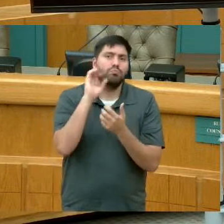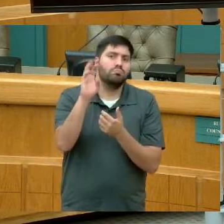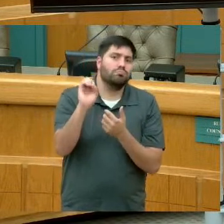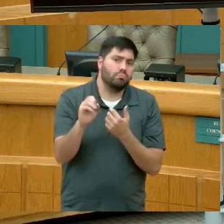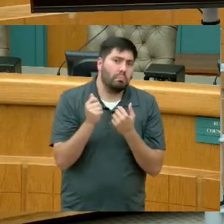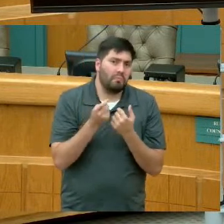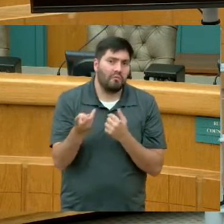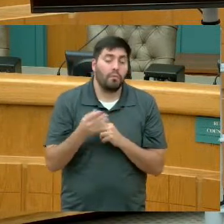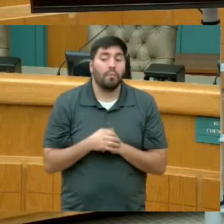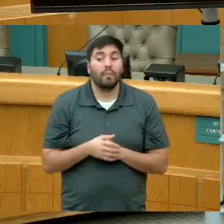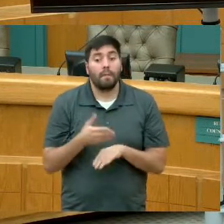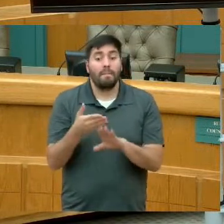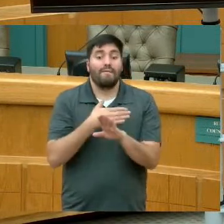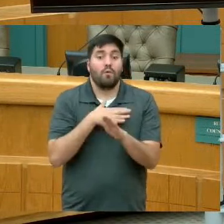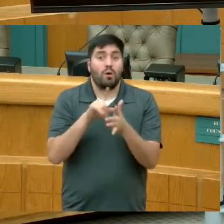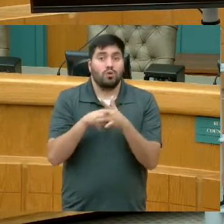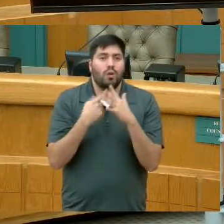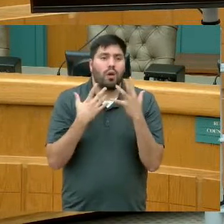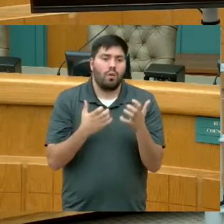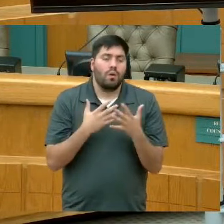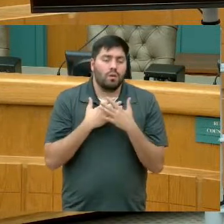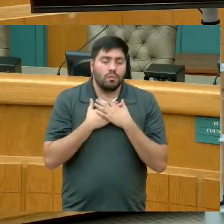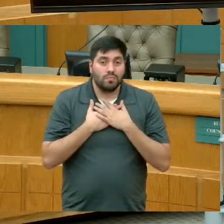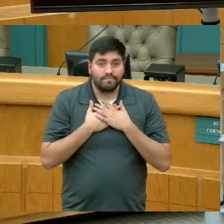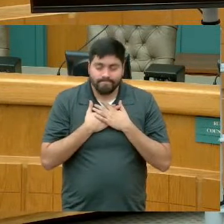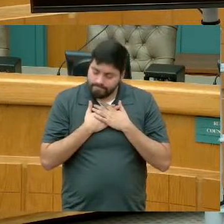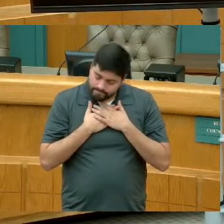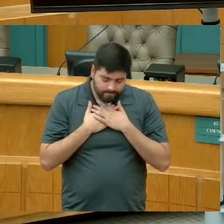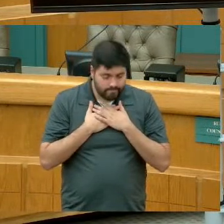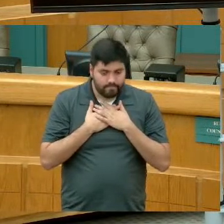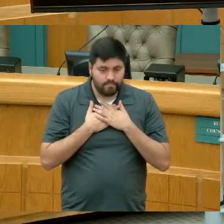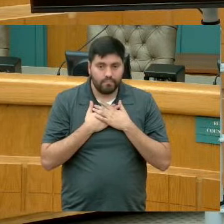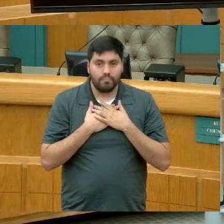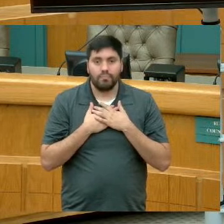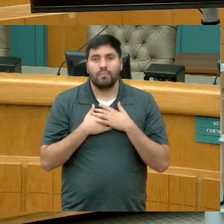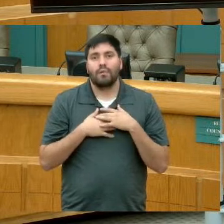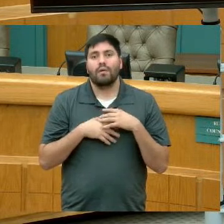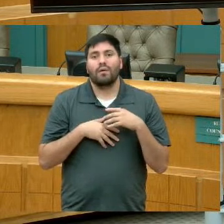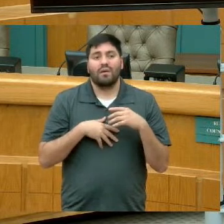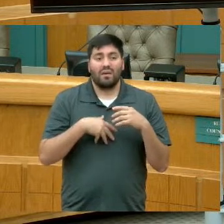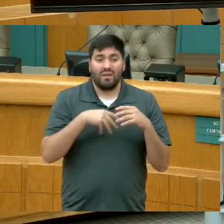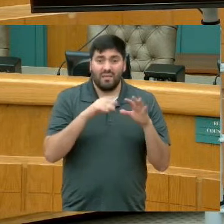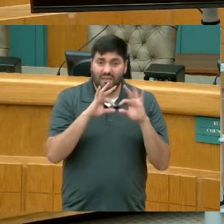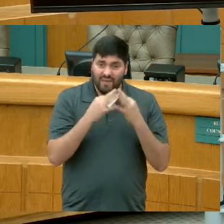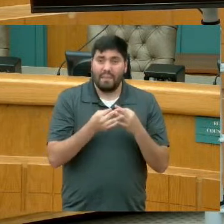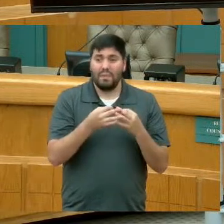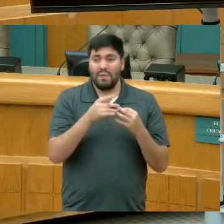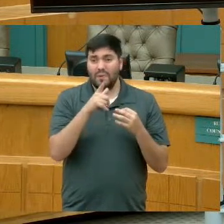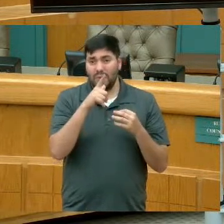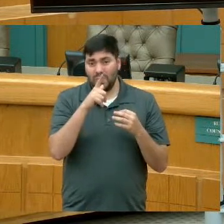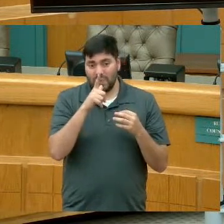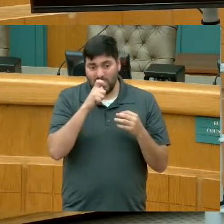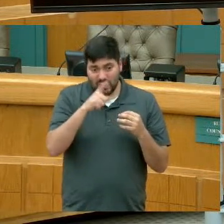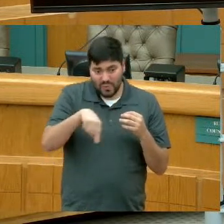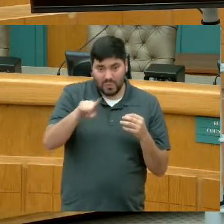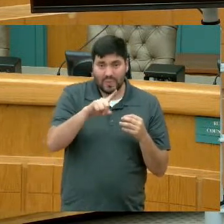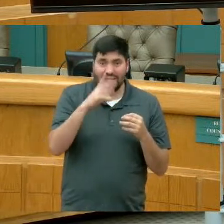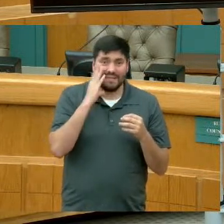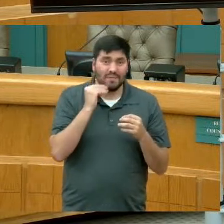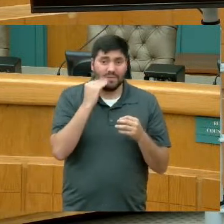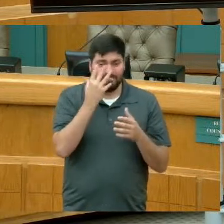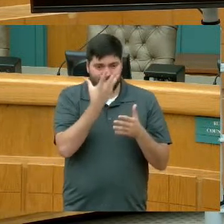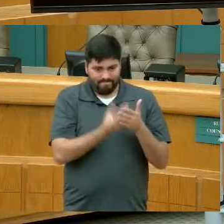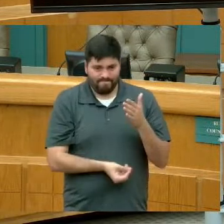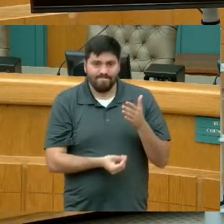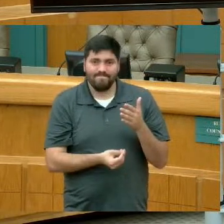district. Before I start, I'd like to say our sincerest condolences go out to the 8 families of the COVID-19 patients who